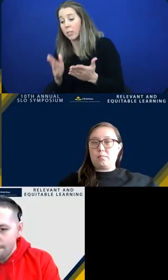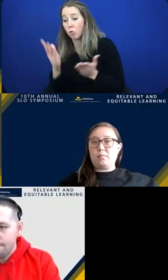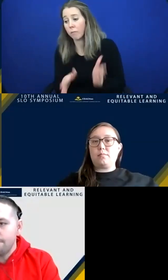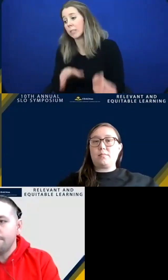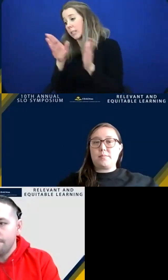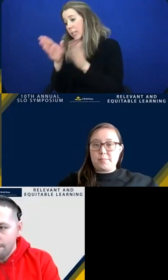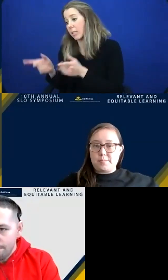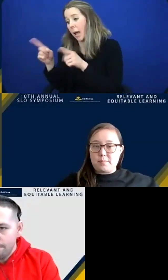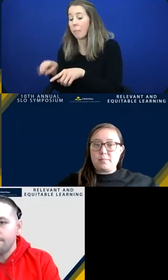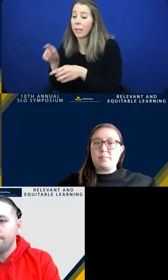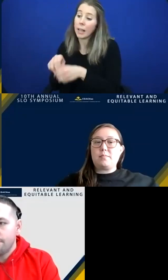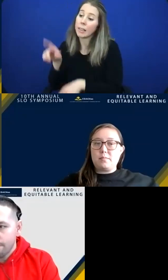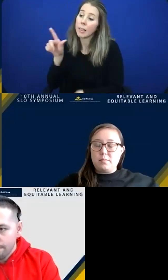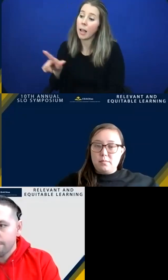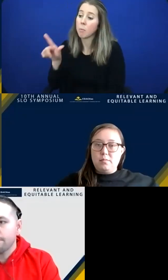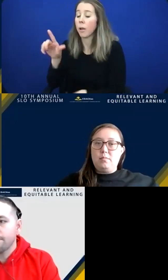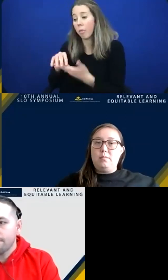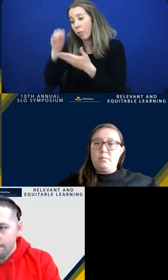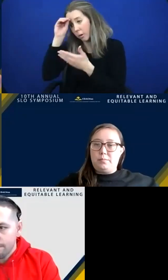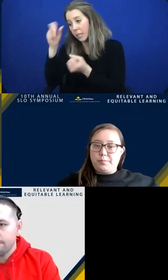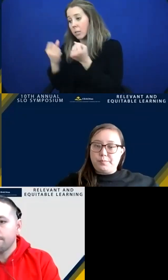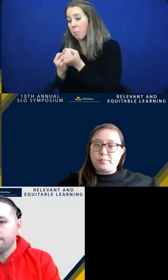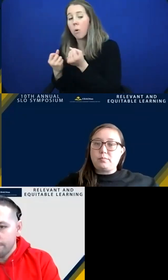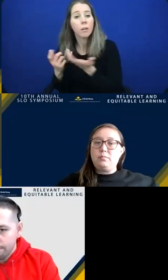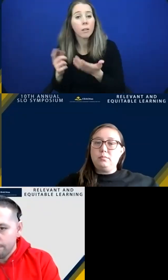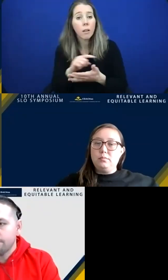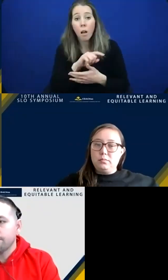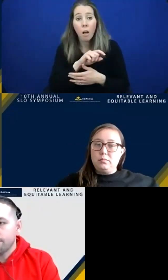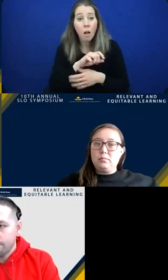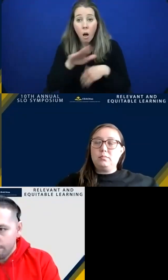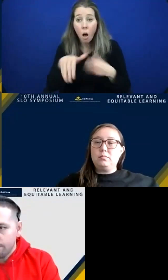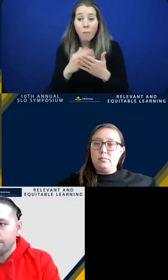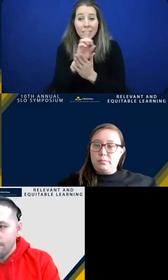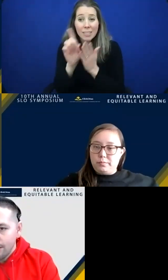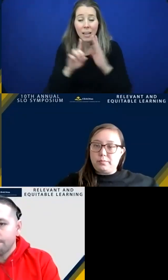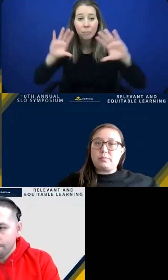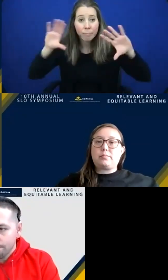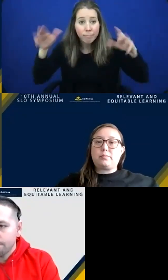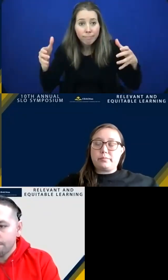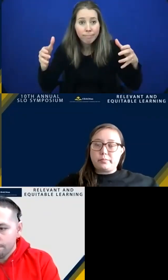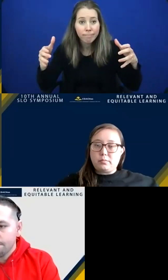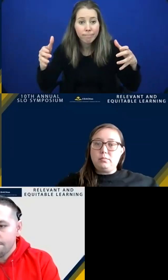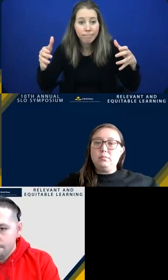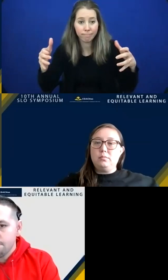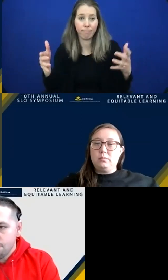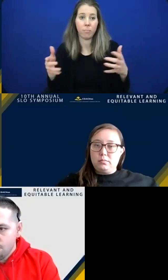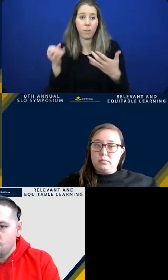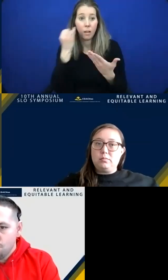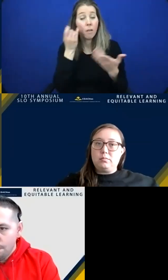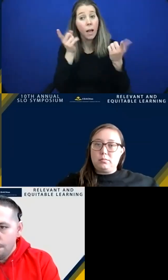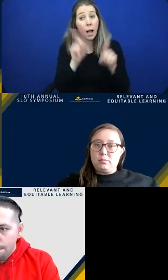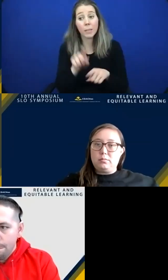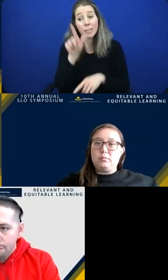happening in library and learning support. The whole thing is designed to be, what are we doing holistically? Right. And if it happens